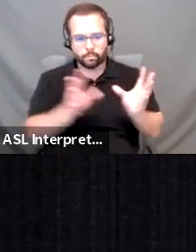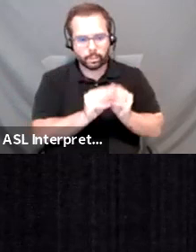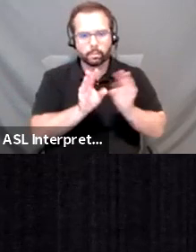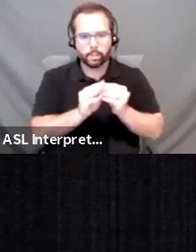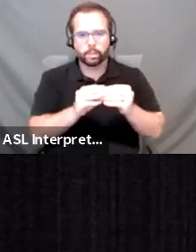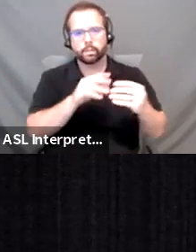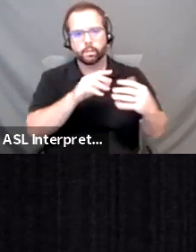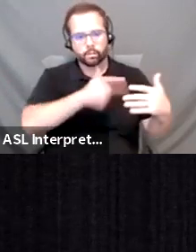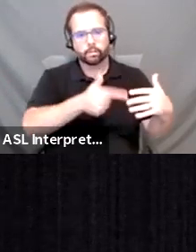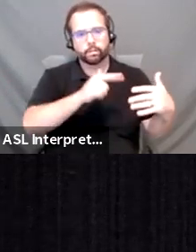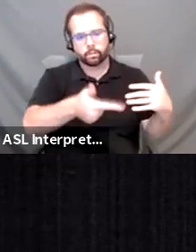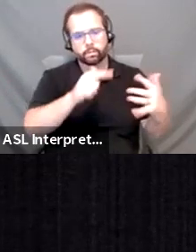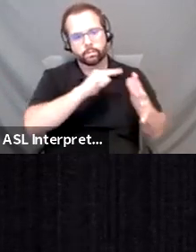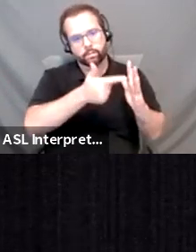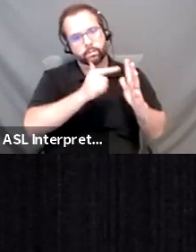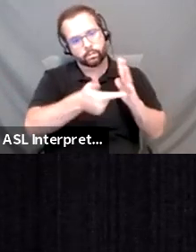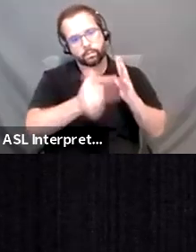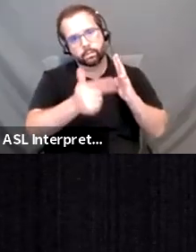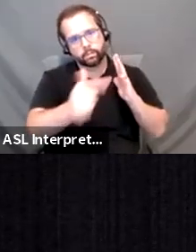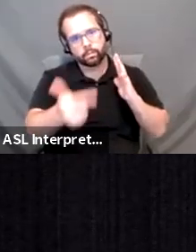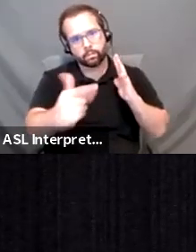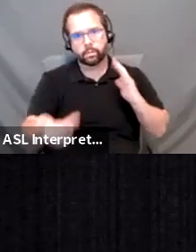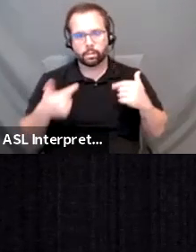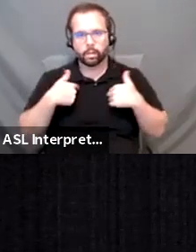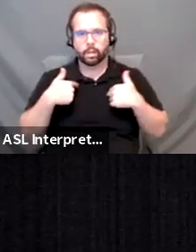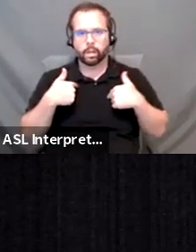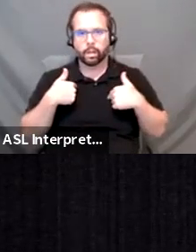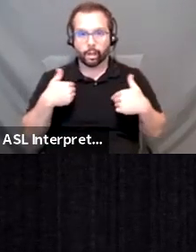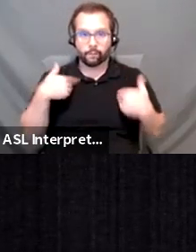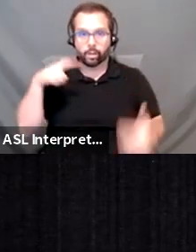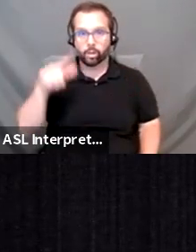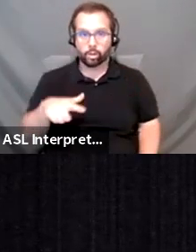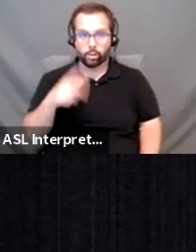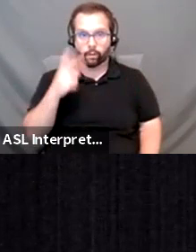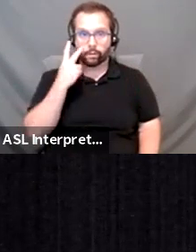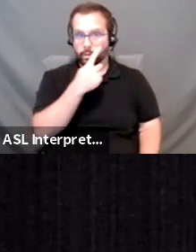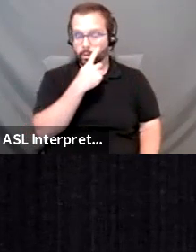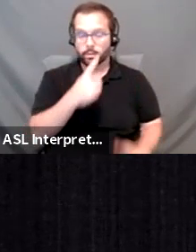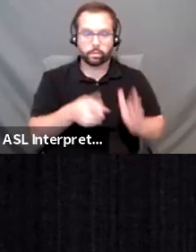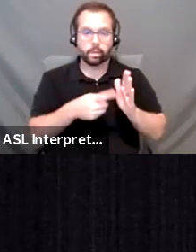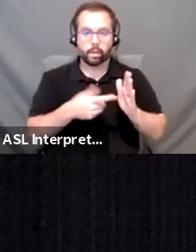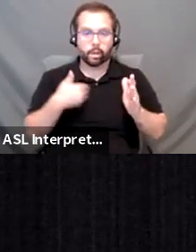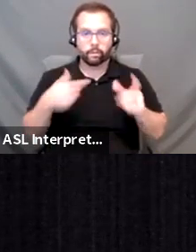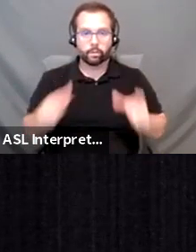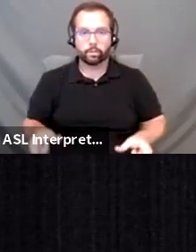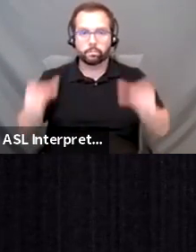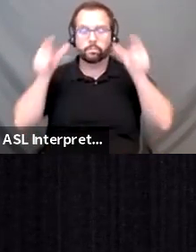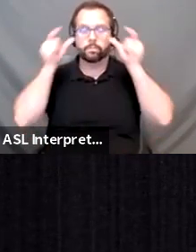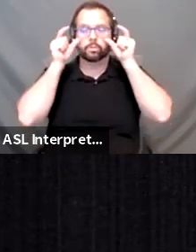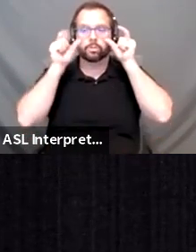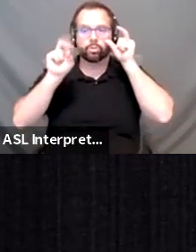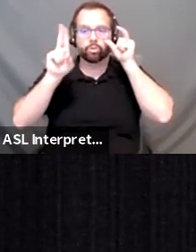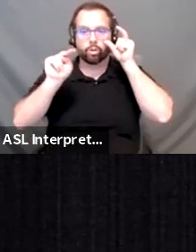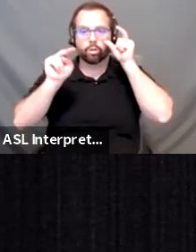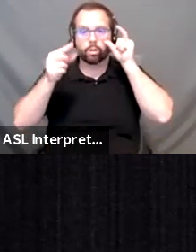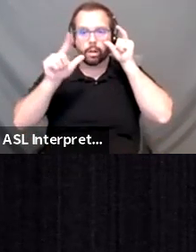is one of those things that I have low vision, and I'll have to put sunglasses on sometimes because I spend so much time in front